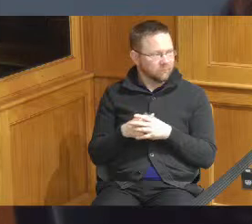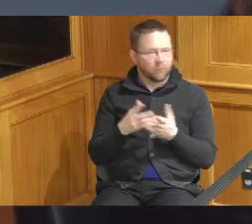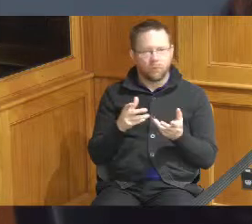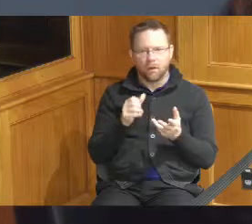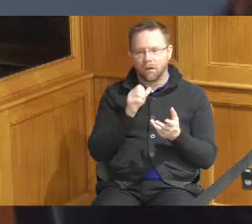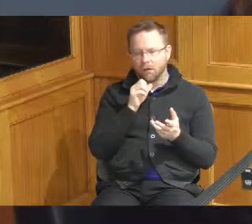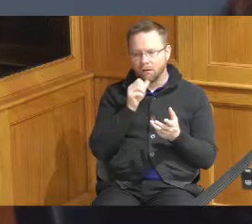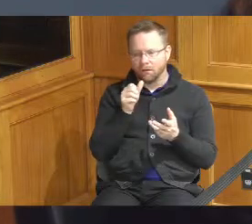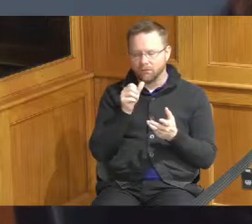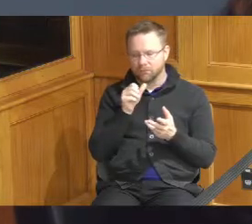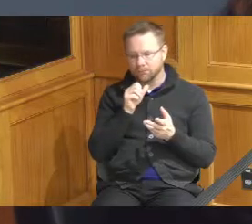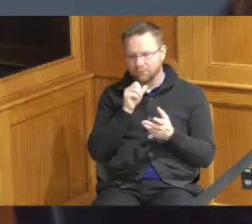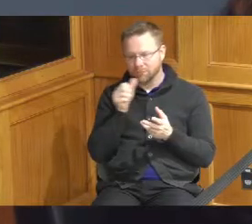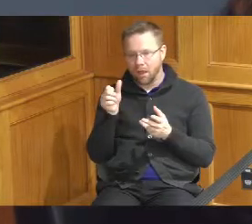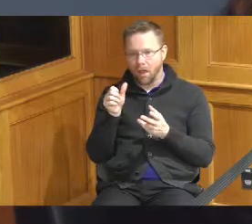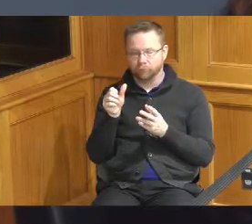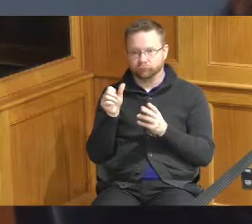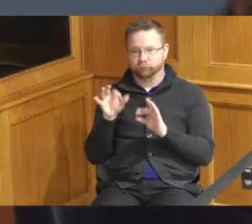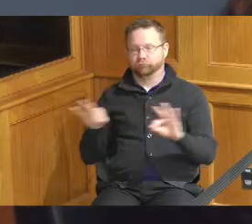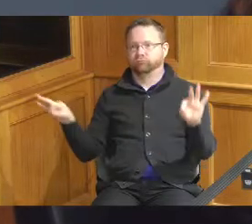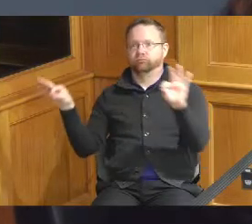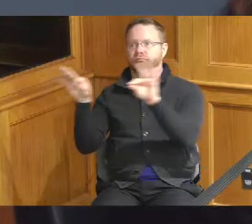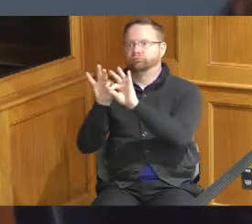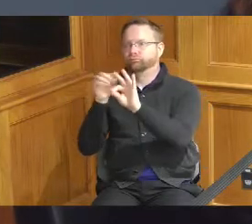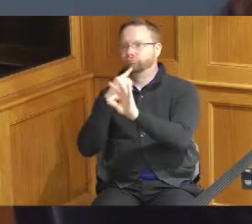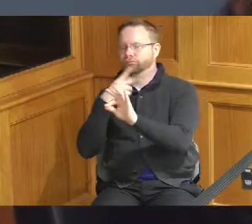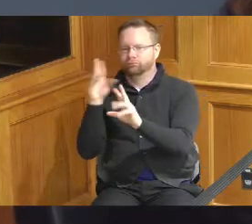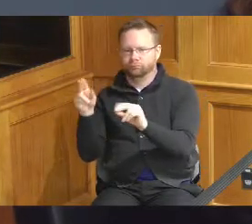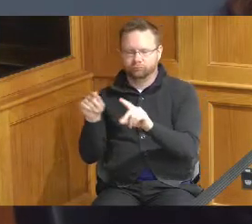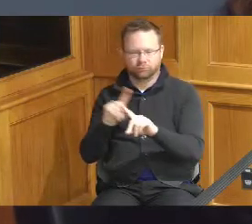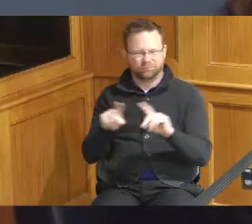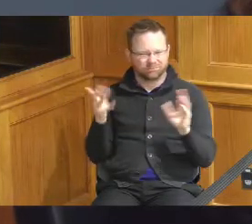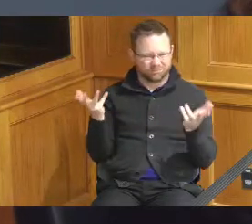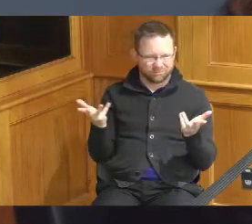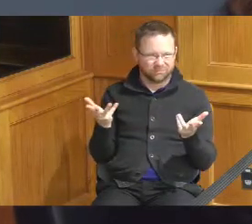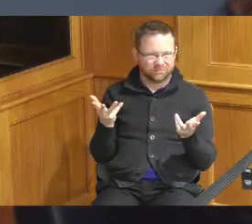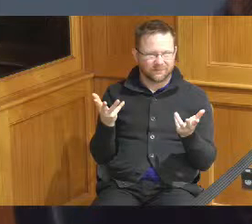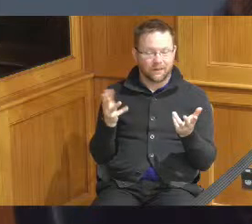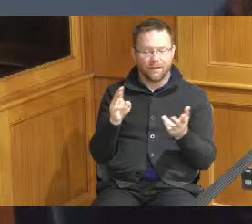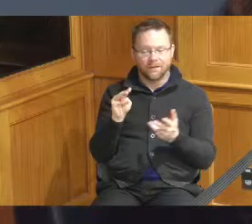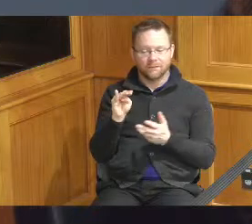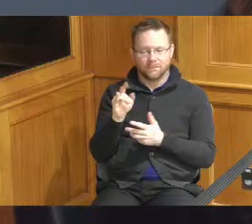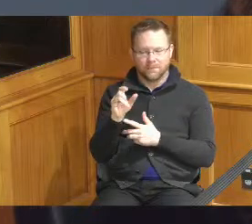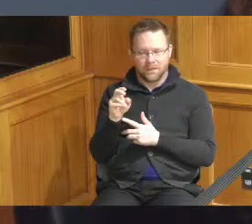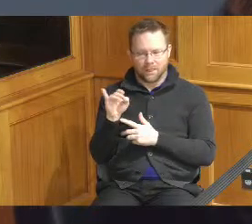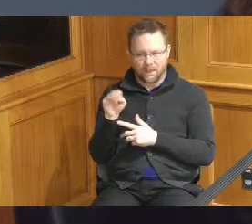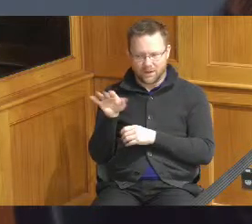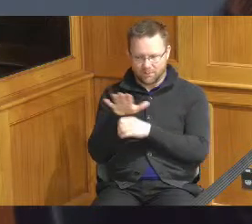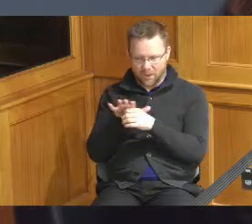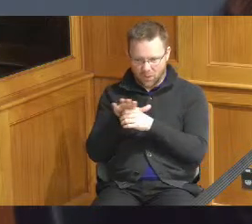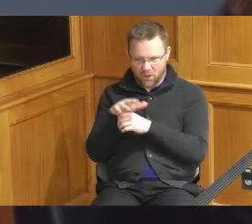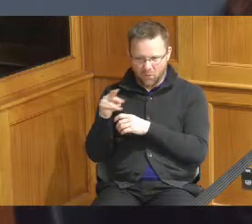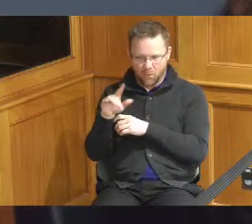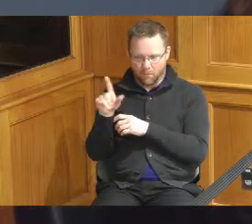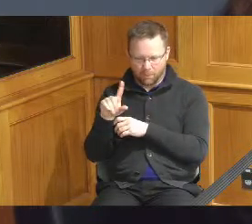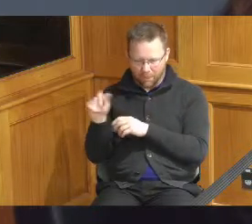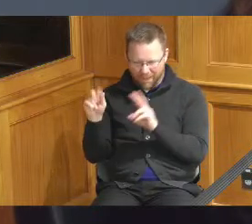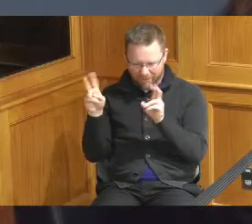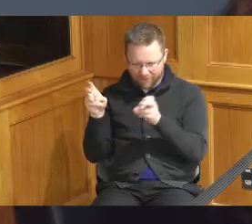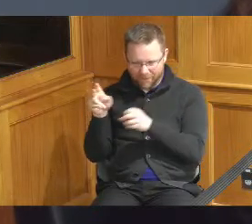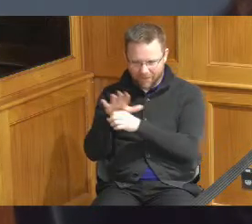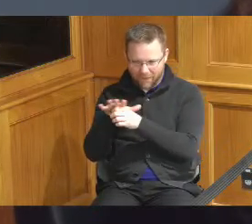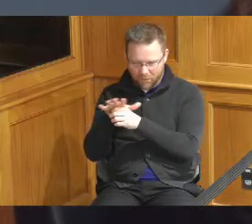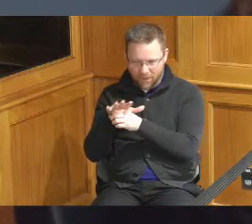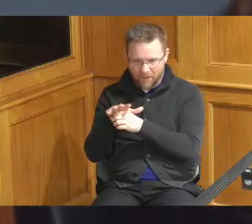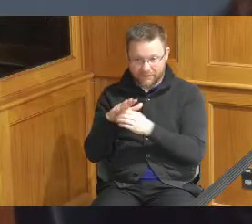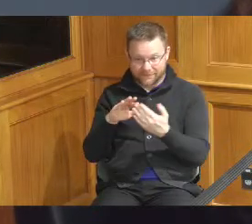as the financial component of it. But, when we look at the Millennium area or the Plaza area and that the city